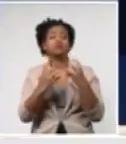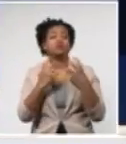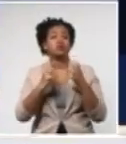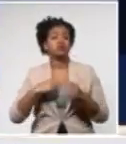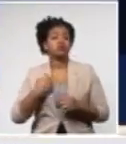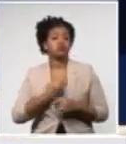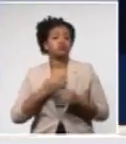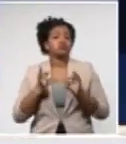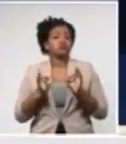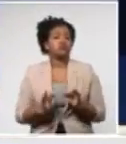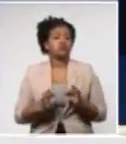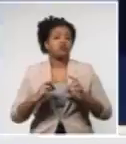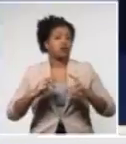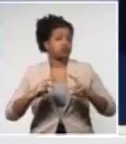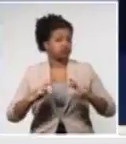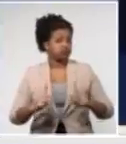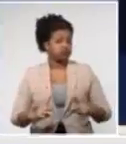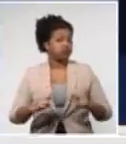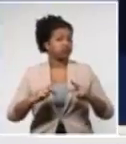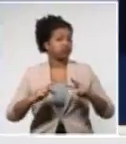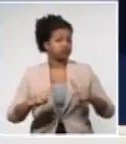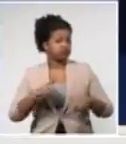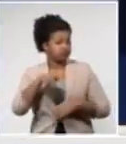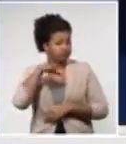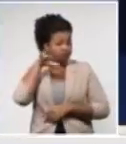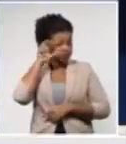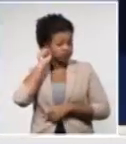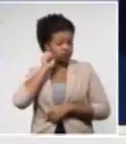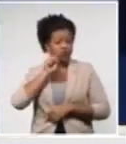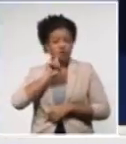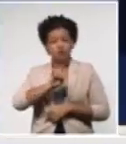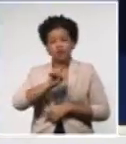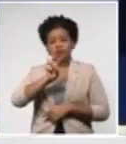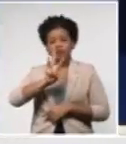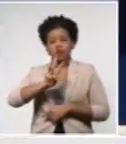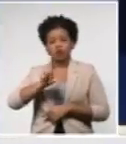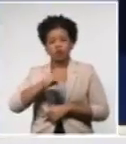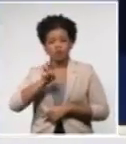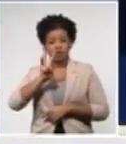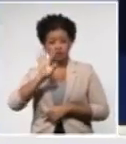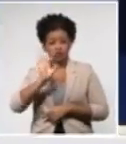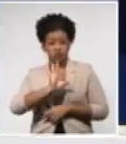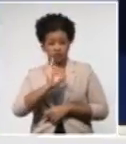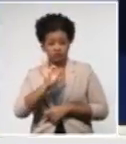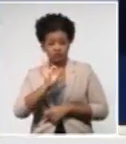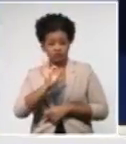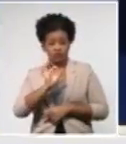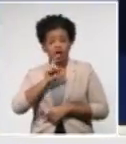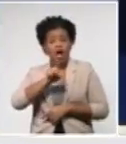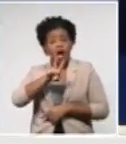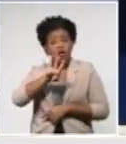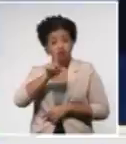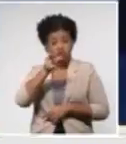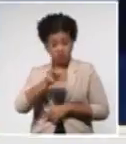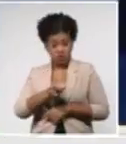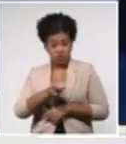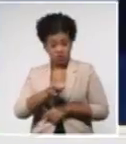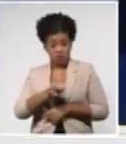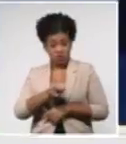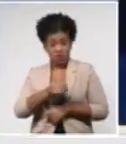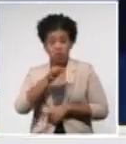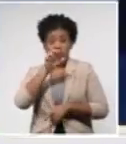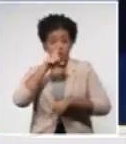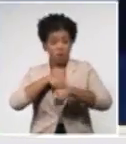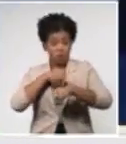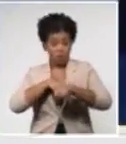We always stress the importance of this risk group. 93.3%, that is 14